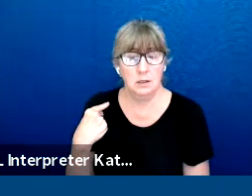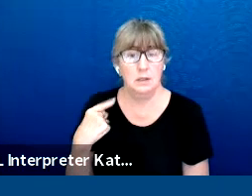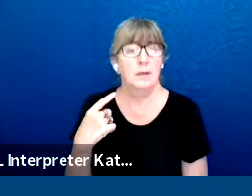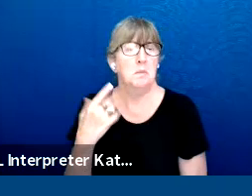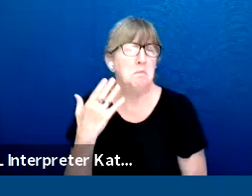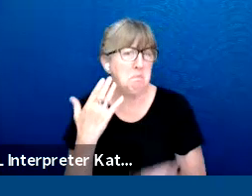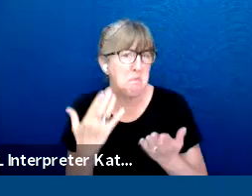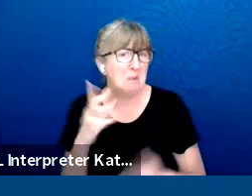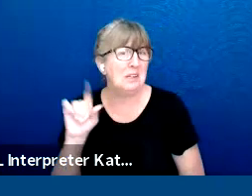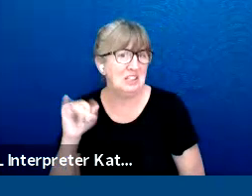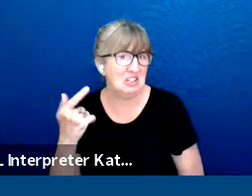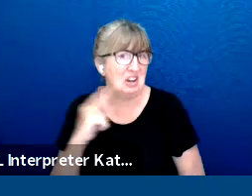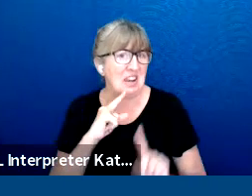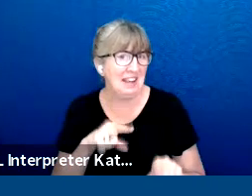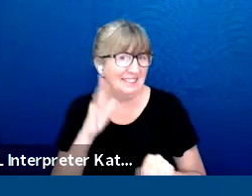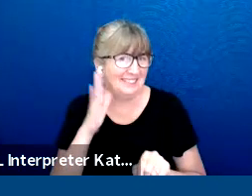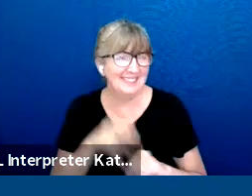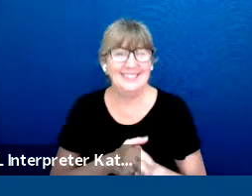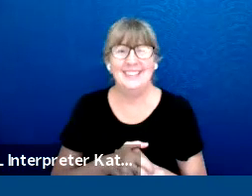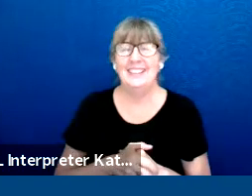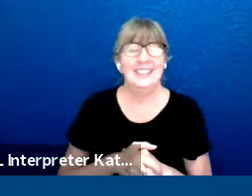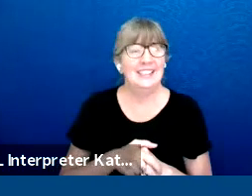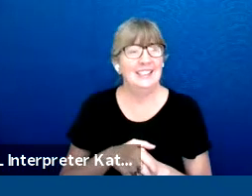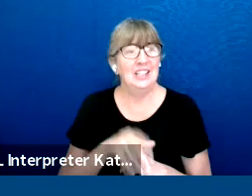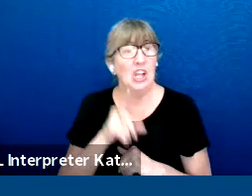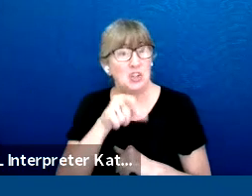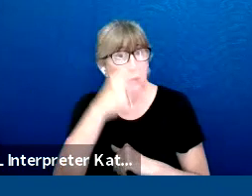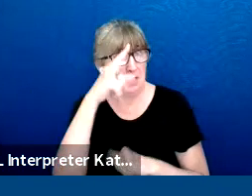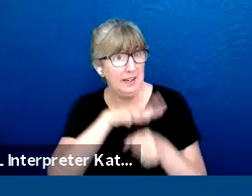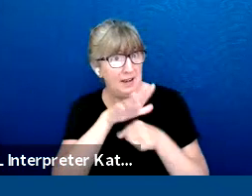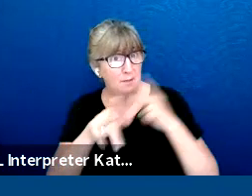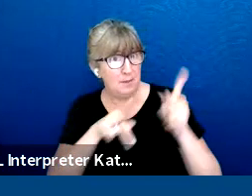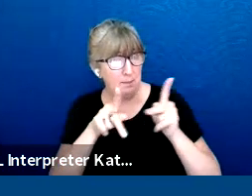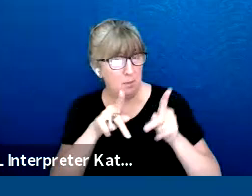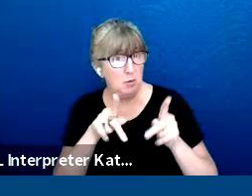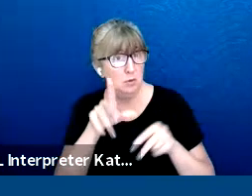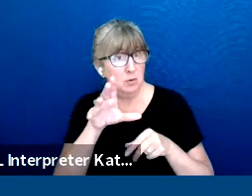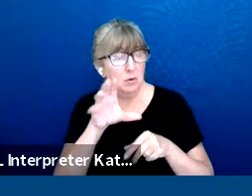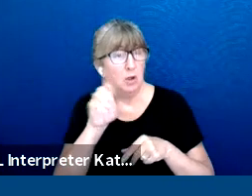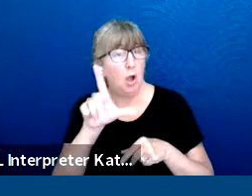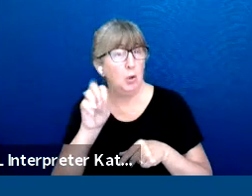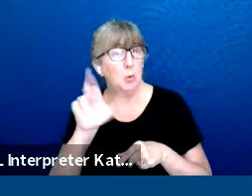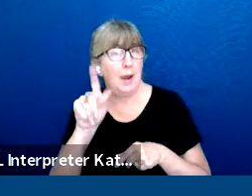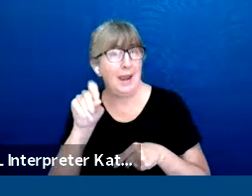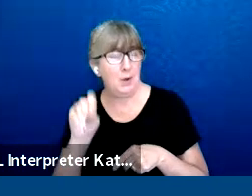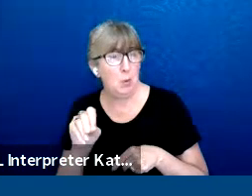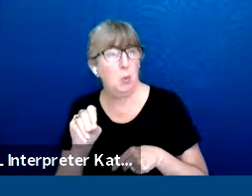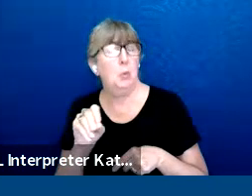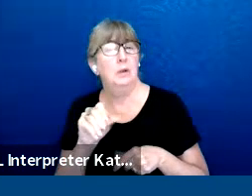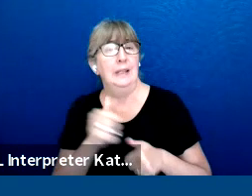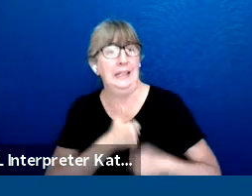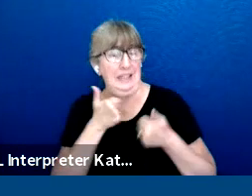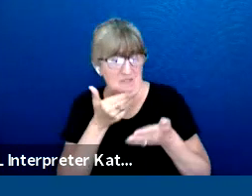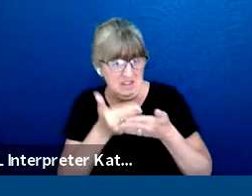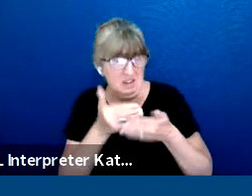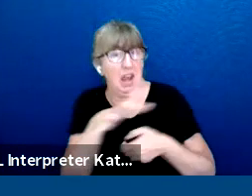Doug. Stephanie asks, do you think enough people in Colorado who live near where fires could break out